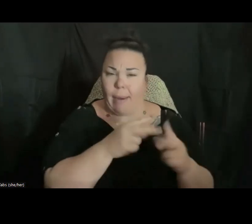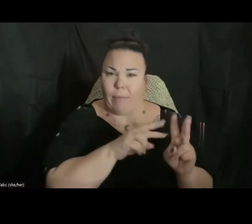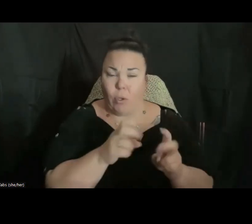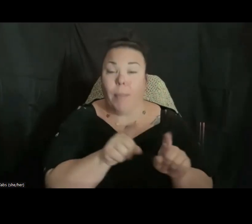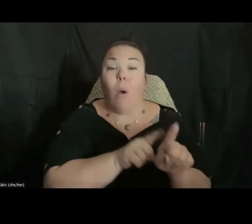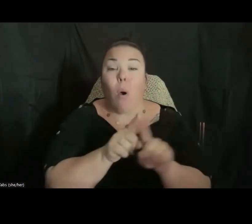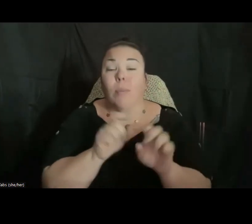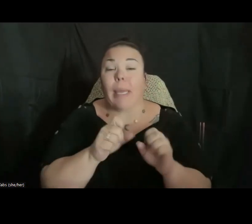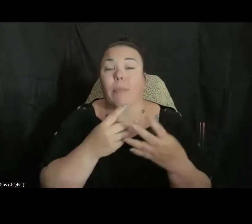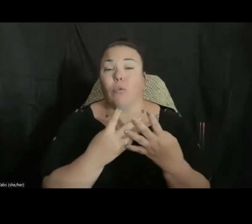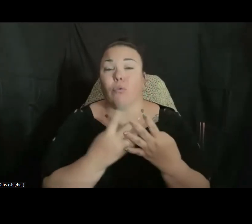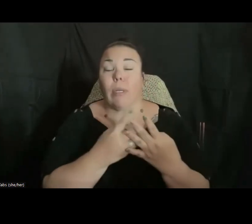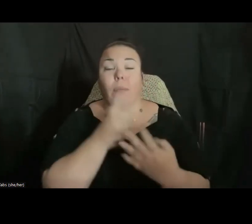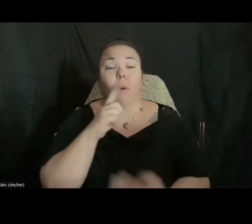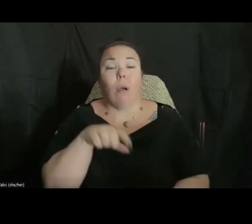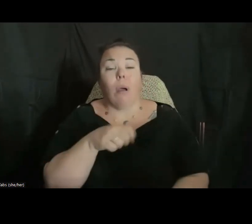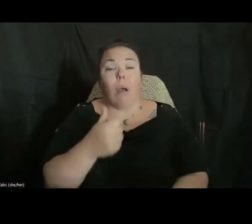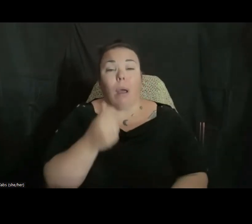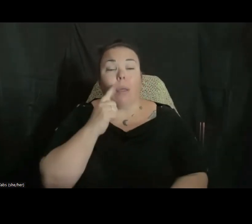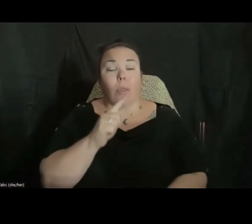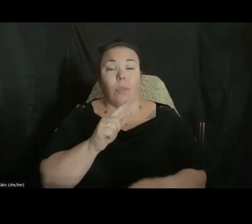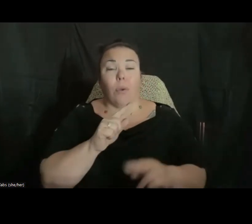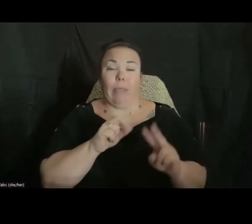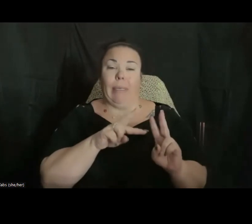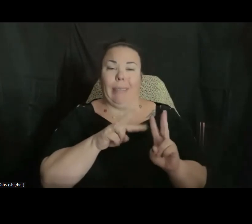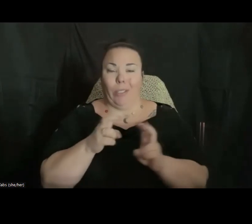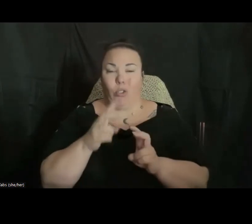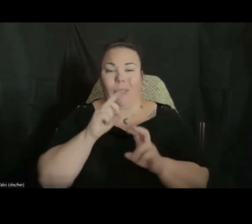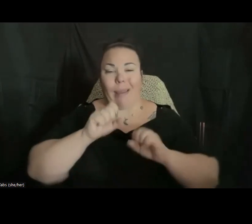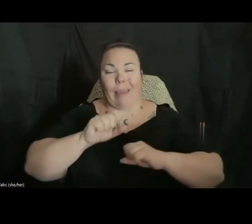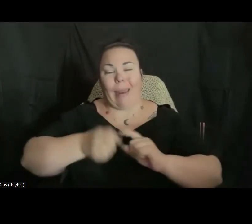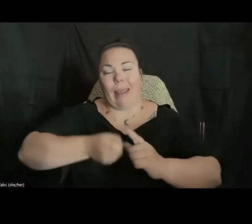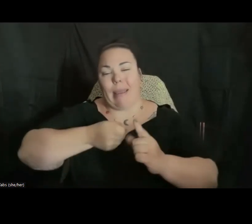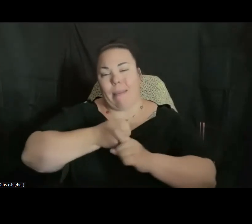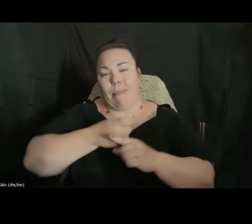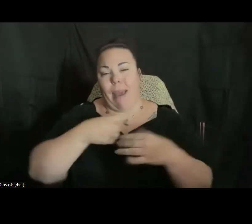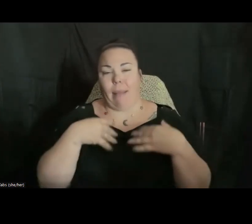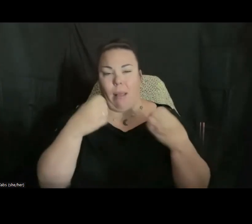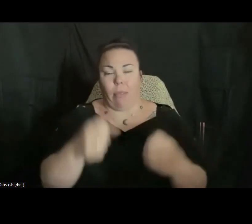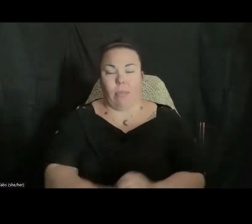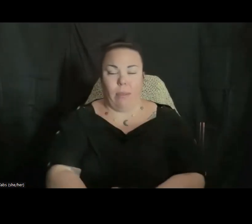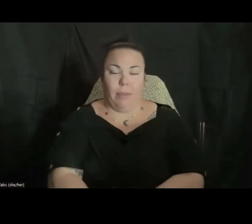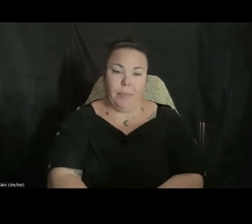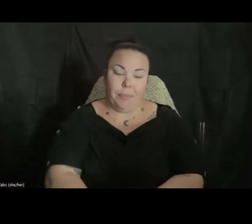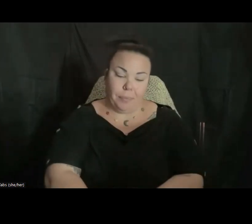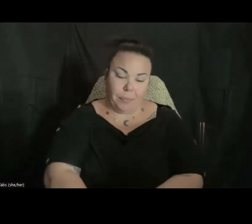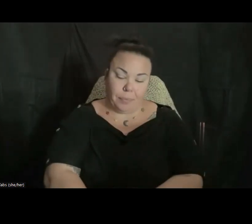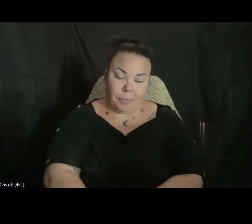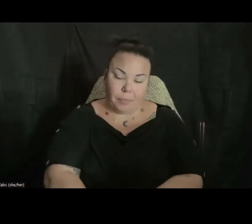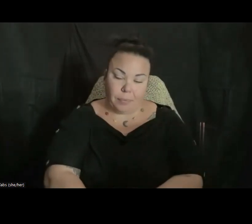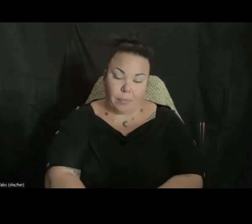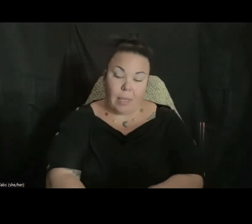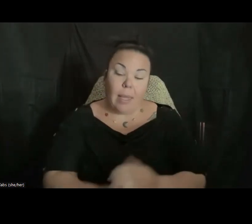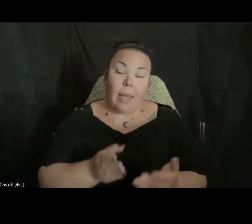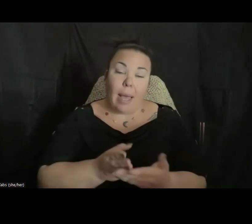issues impacting a survivor's social determinants of health. So allowing domestic violence advocates to